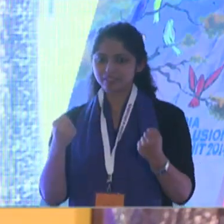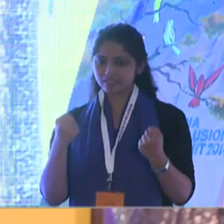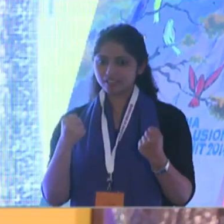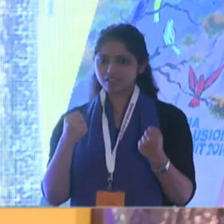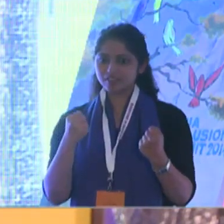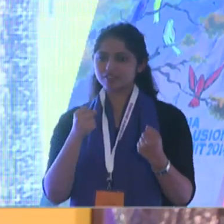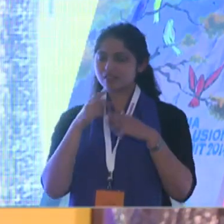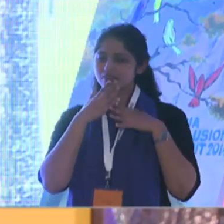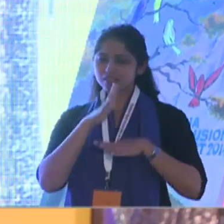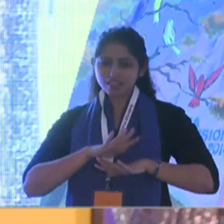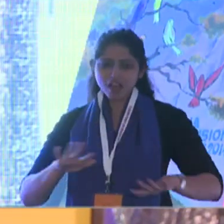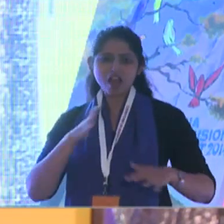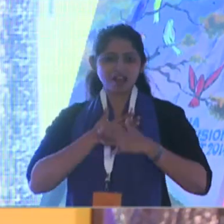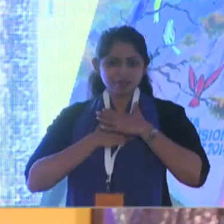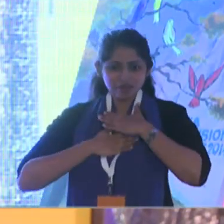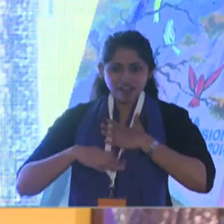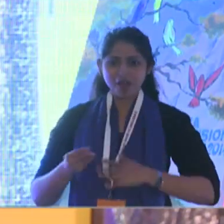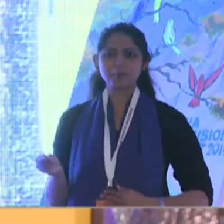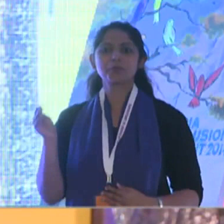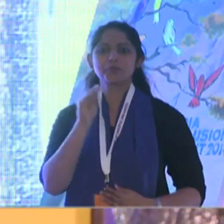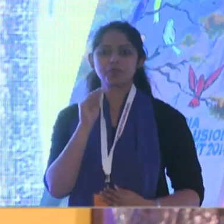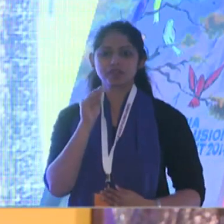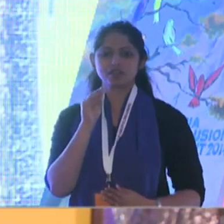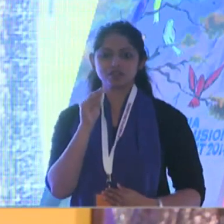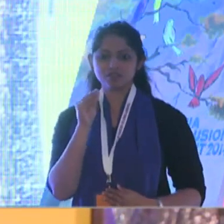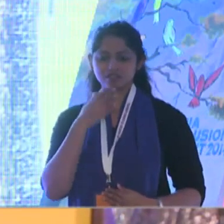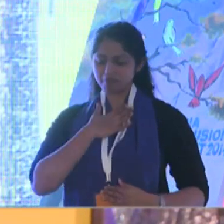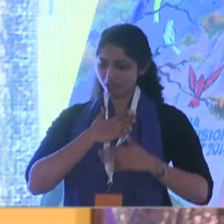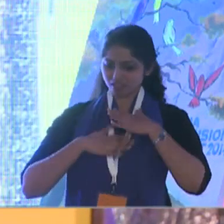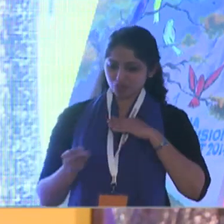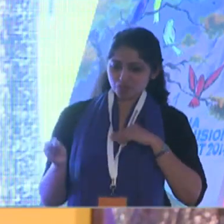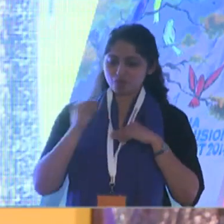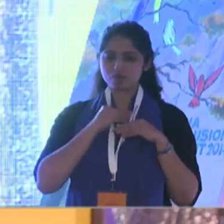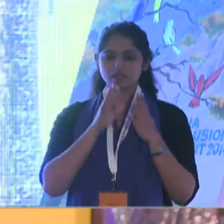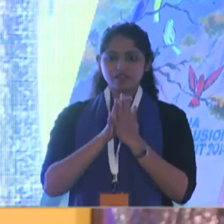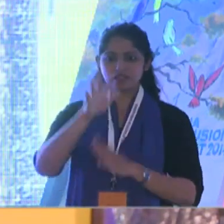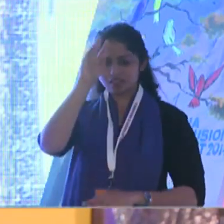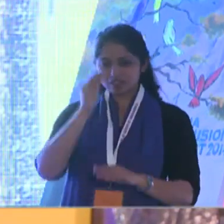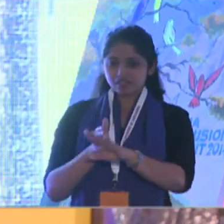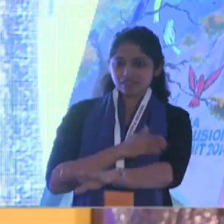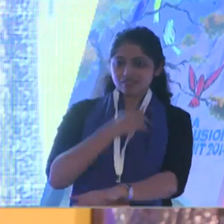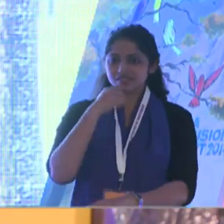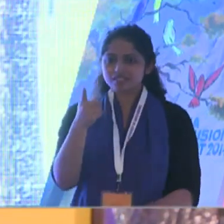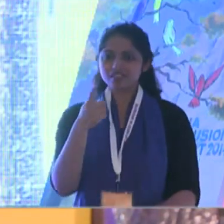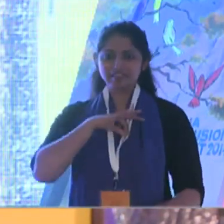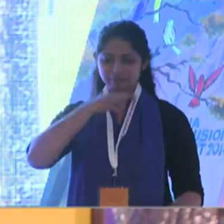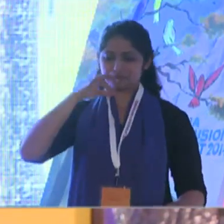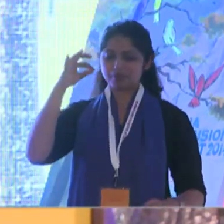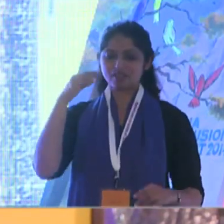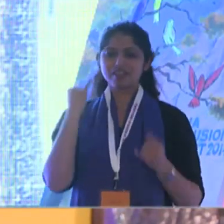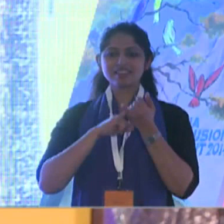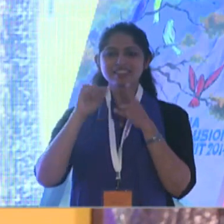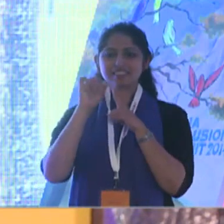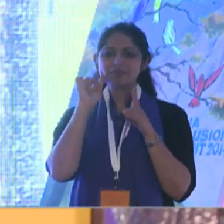become resilient. You become tenacious. You have a never say die spirit grows within you